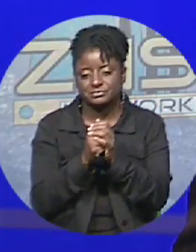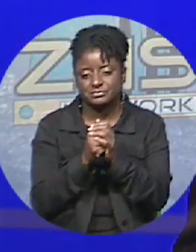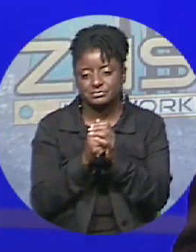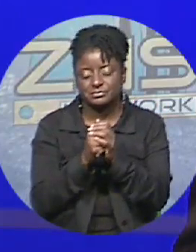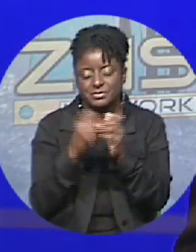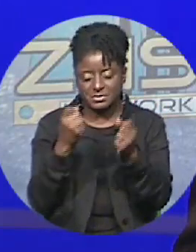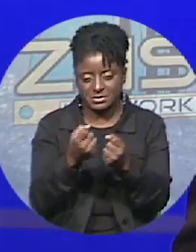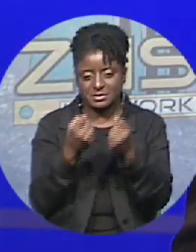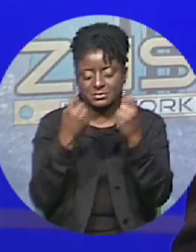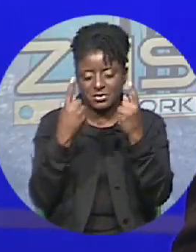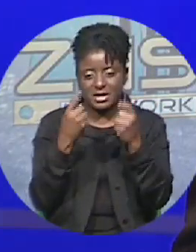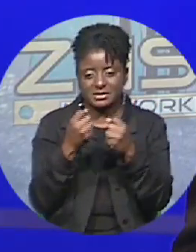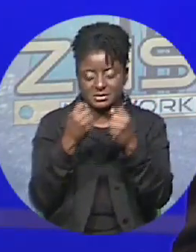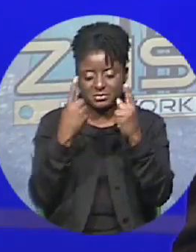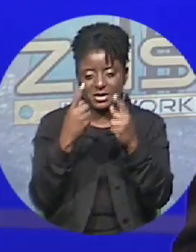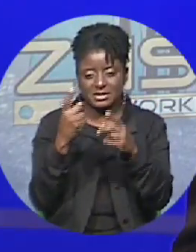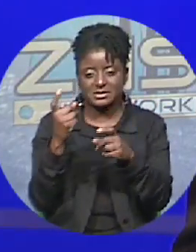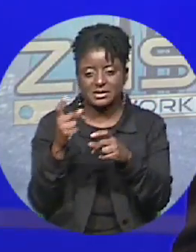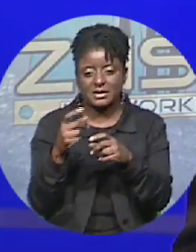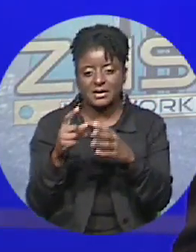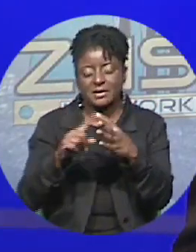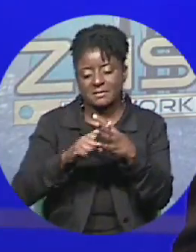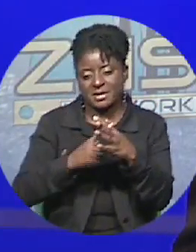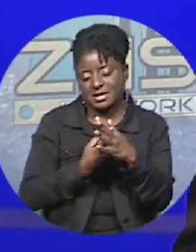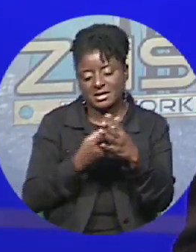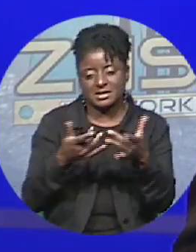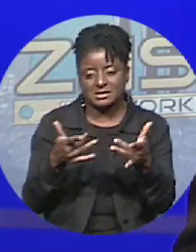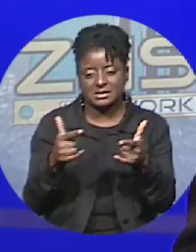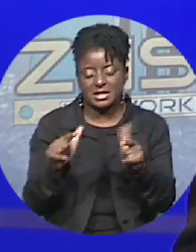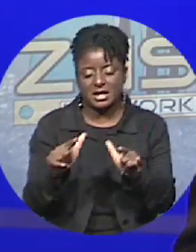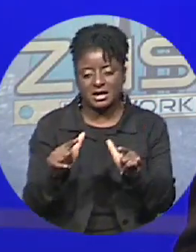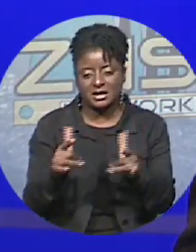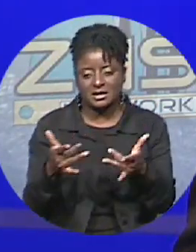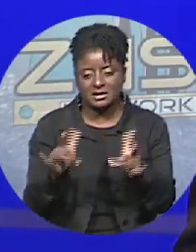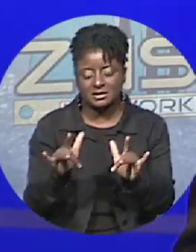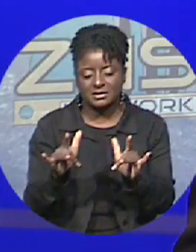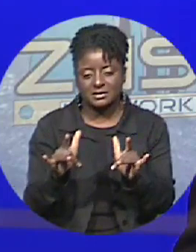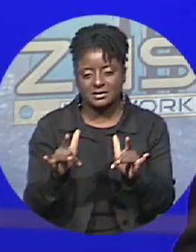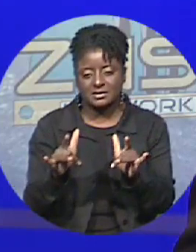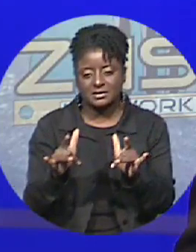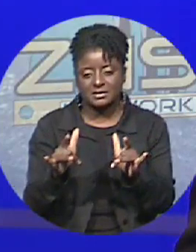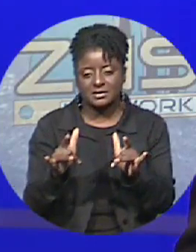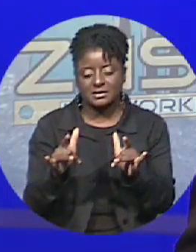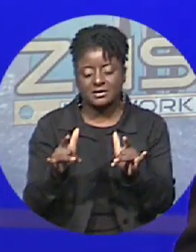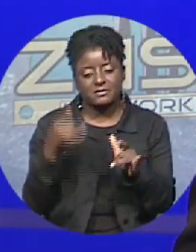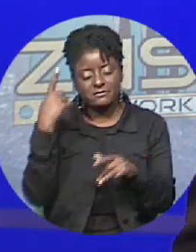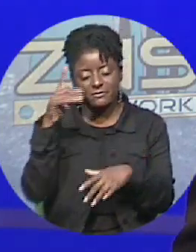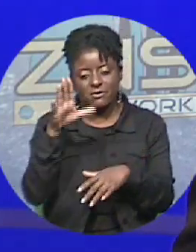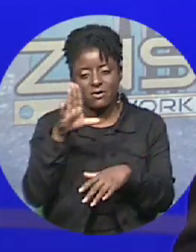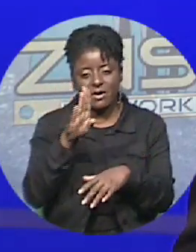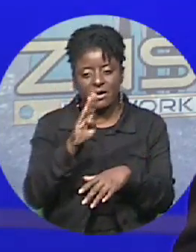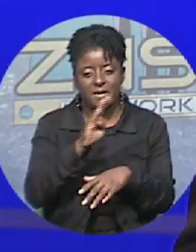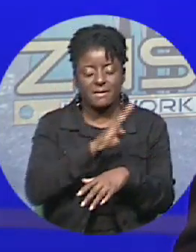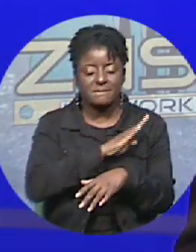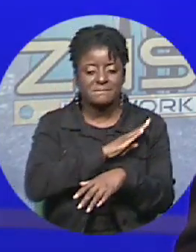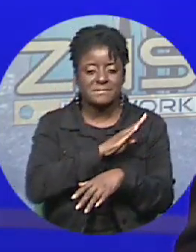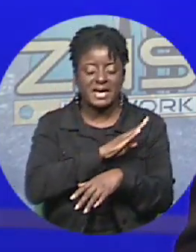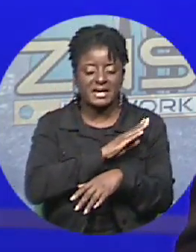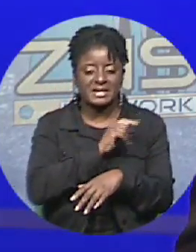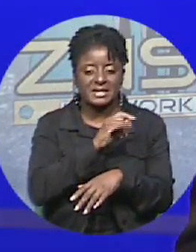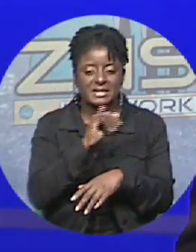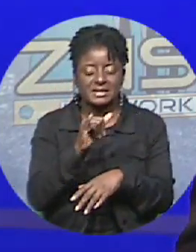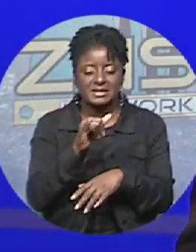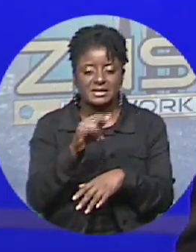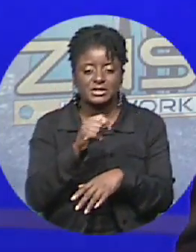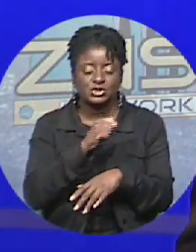surprise, surprise, beginner's luck is on the side of our special participant Betty Thompson-Moss, as she currently sits